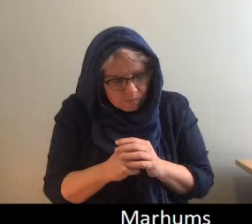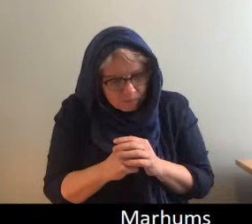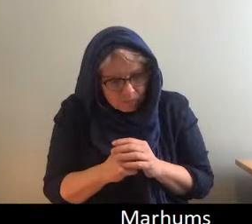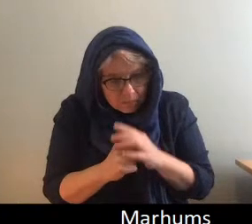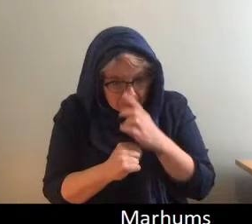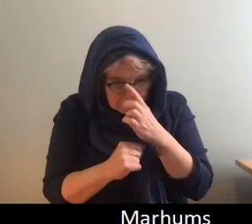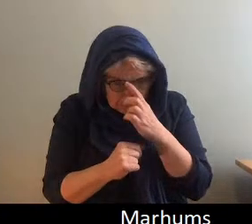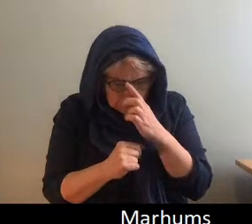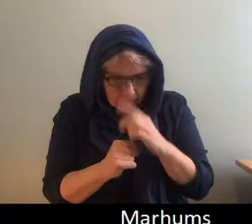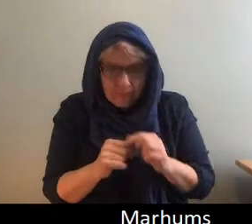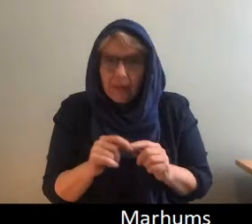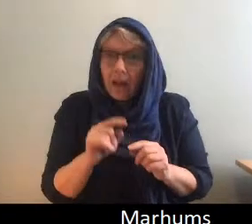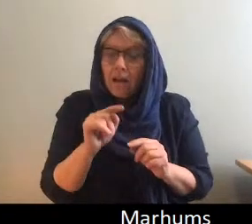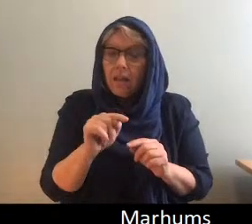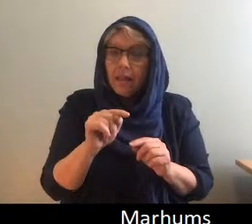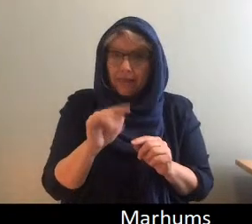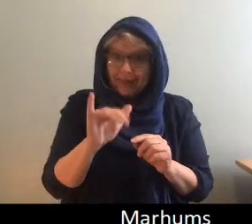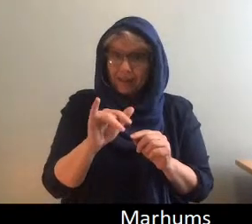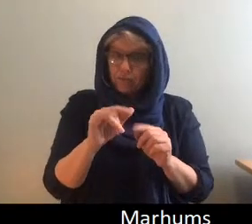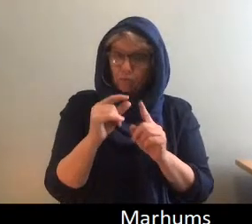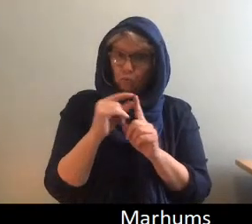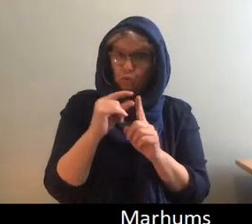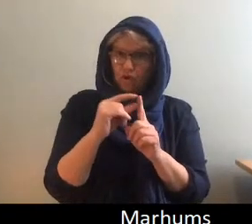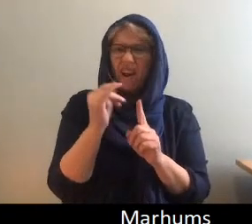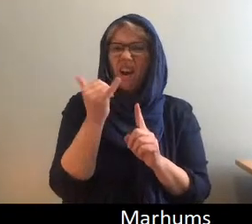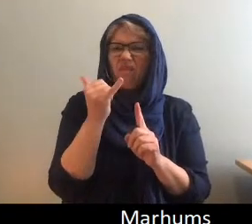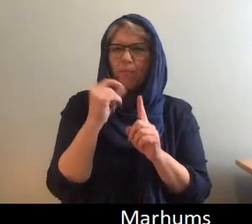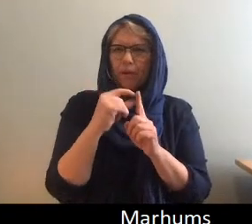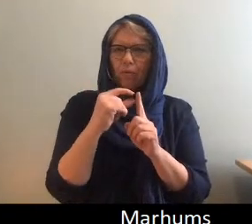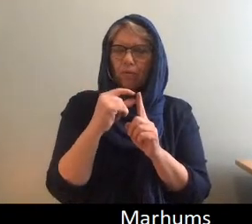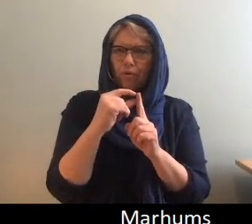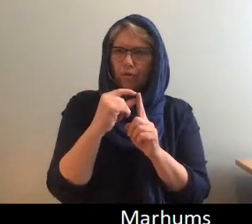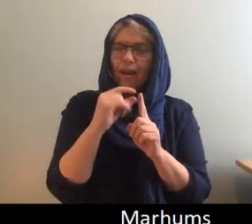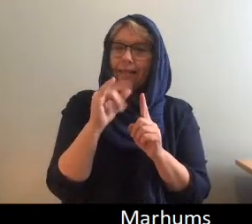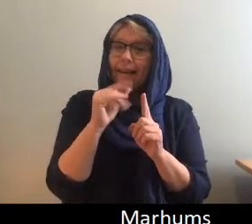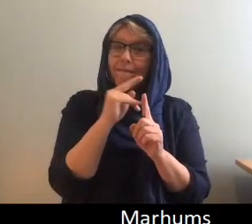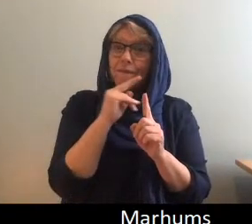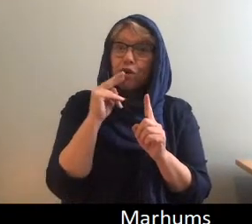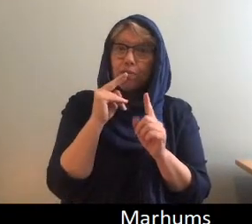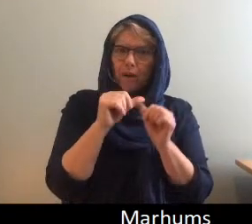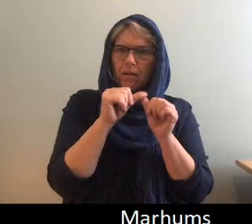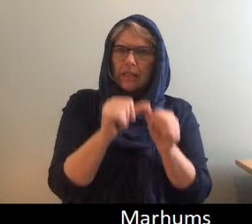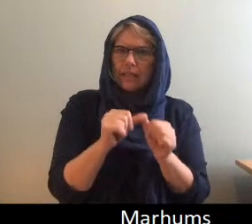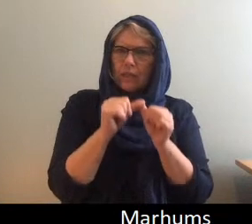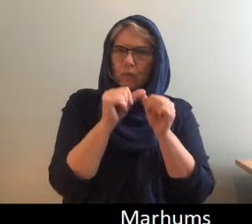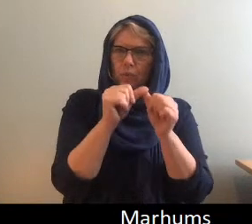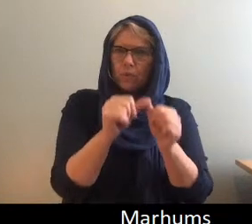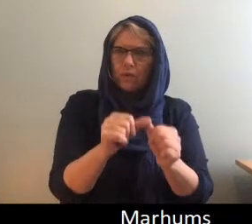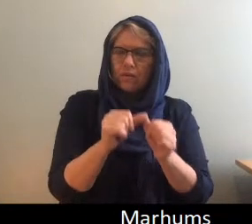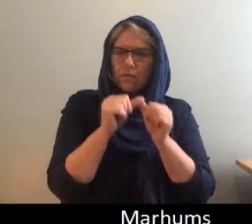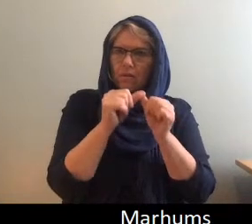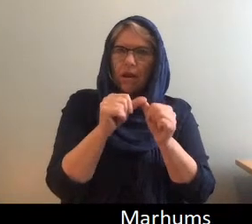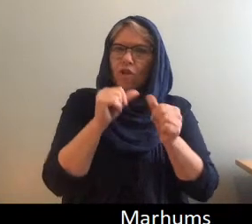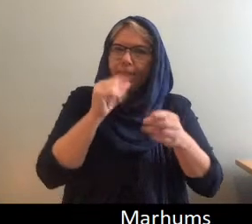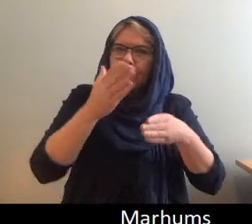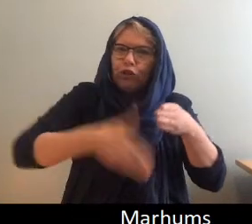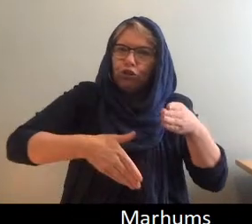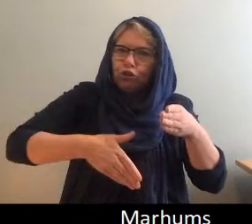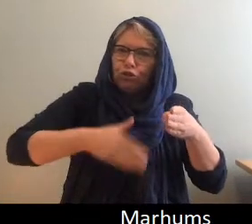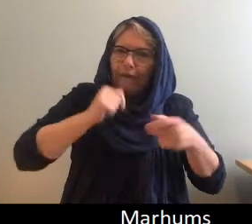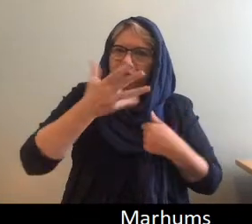ed. Here, the malaika, the angels and the spirits are descending, tanazzalul, are